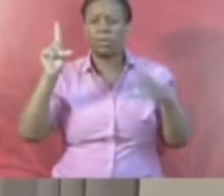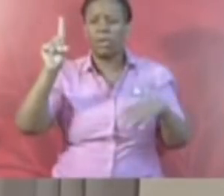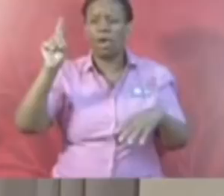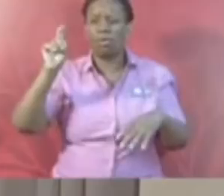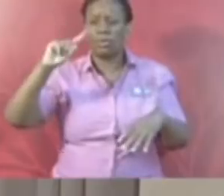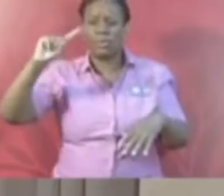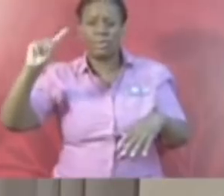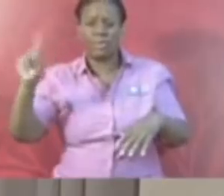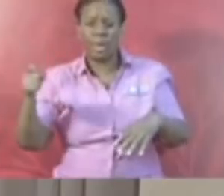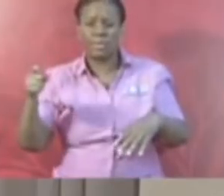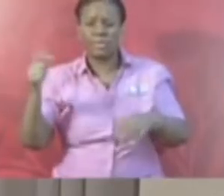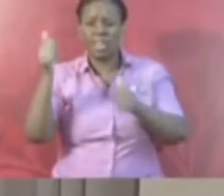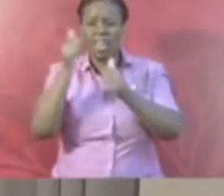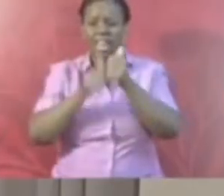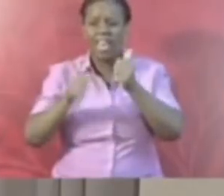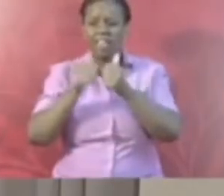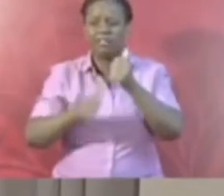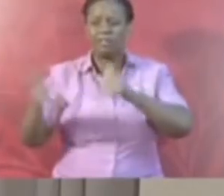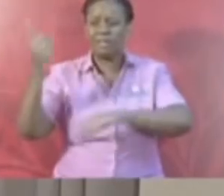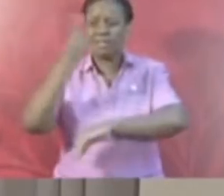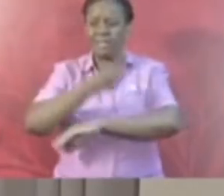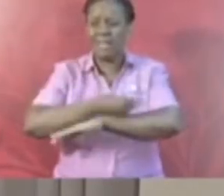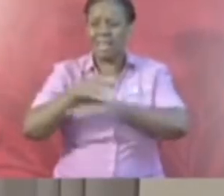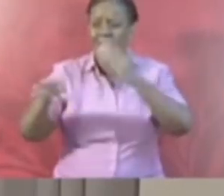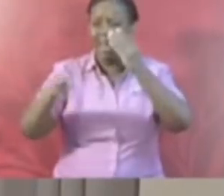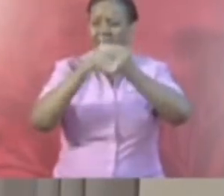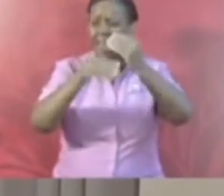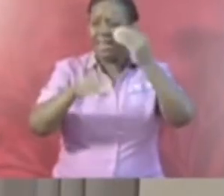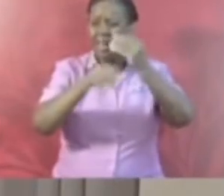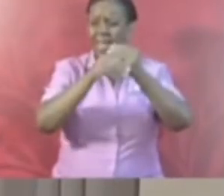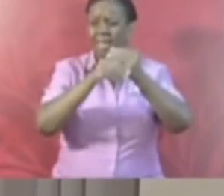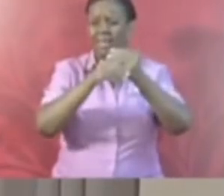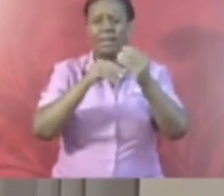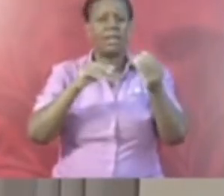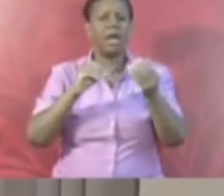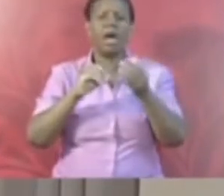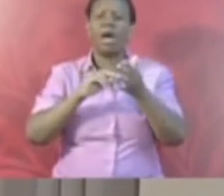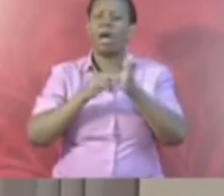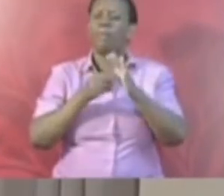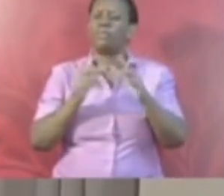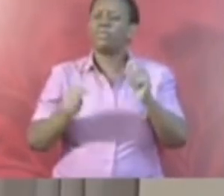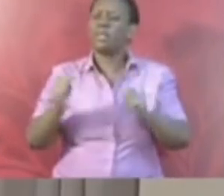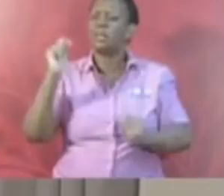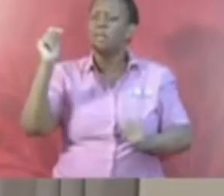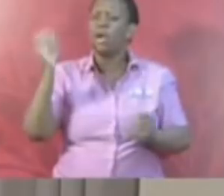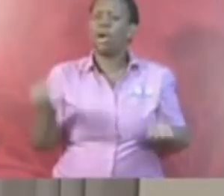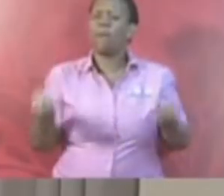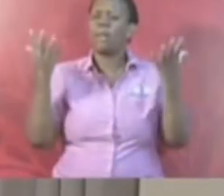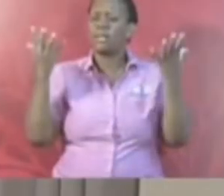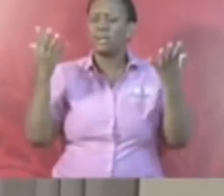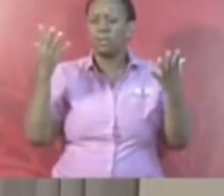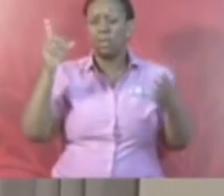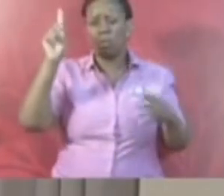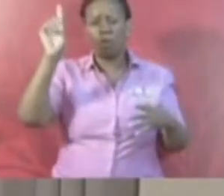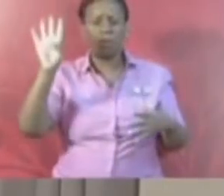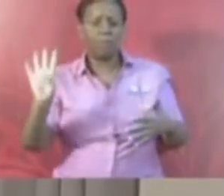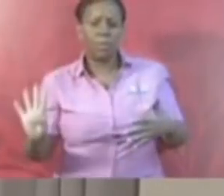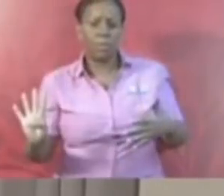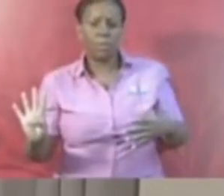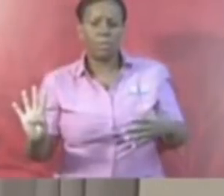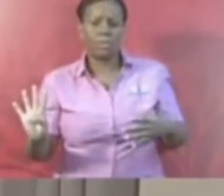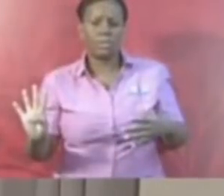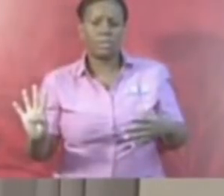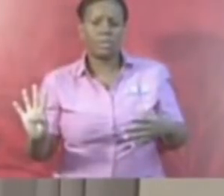That is a quarter of Trinidad and Tobago's population every day being deemed